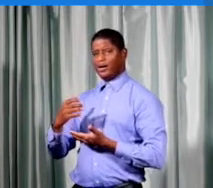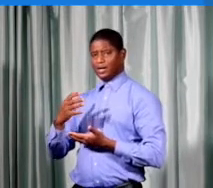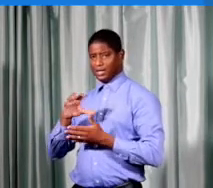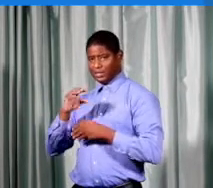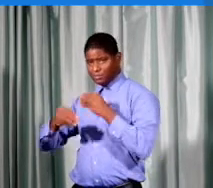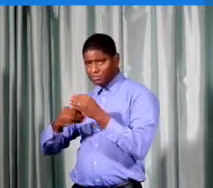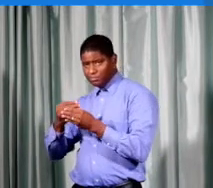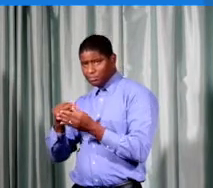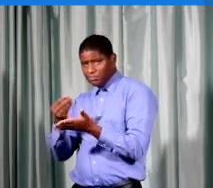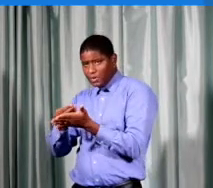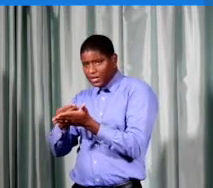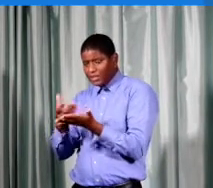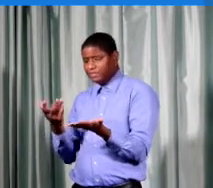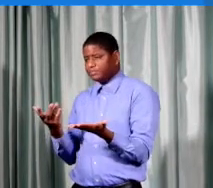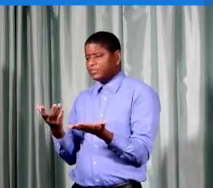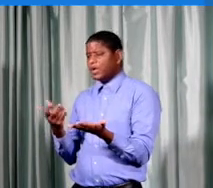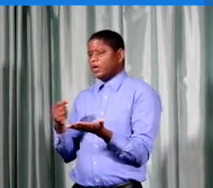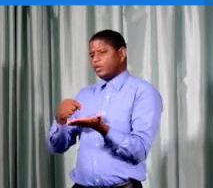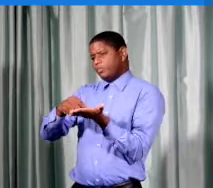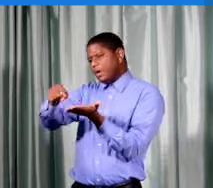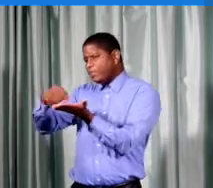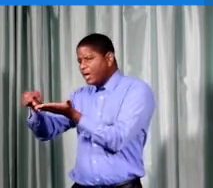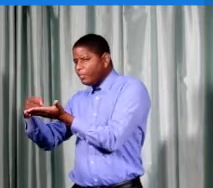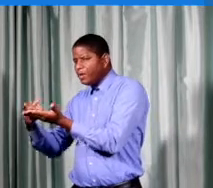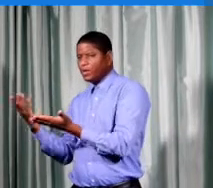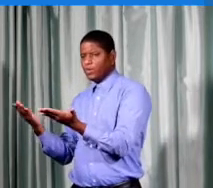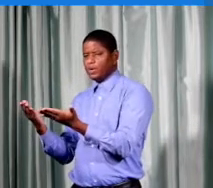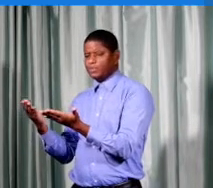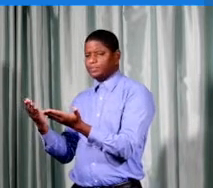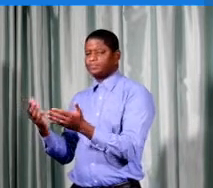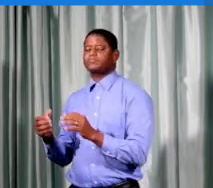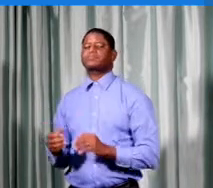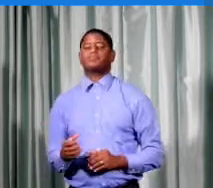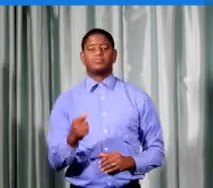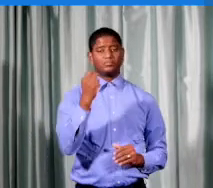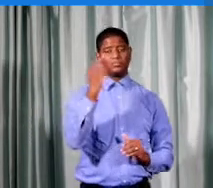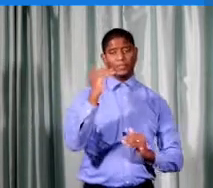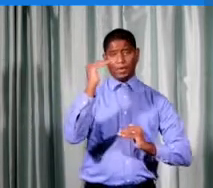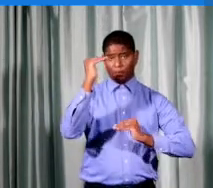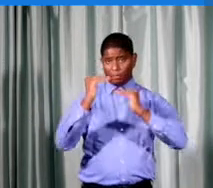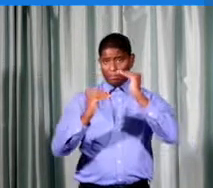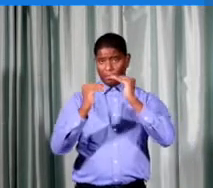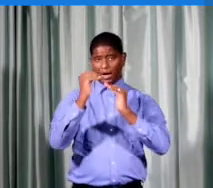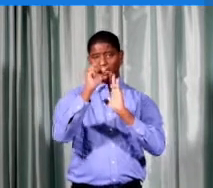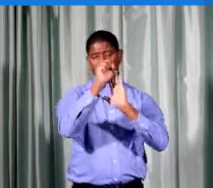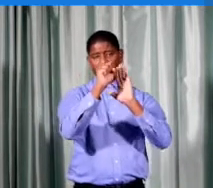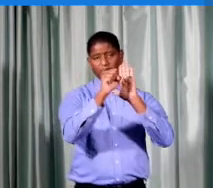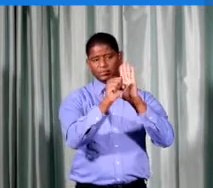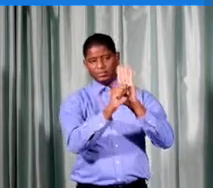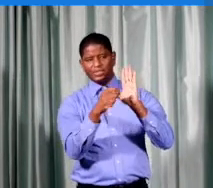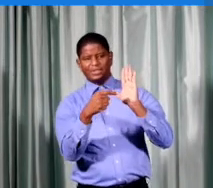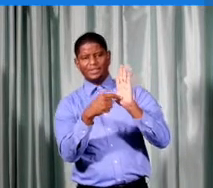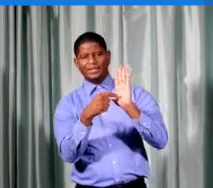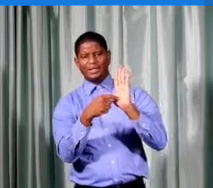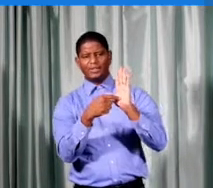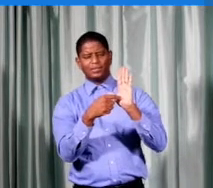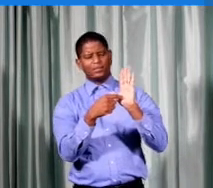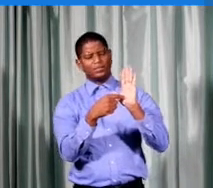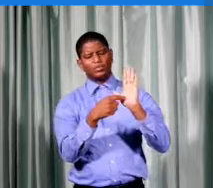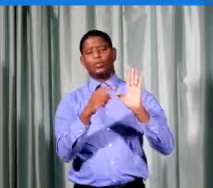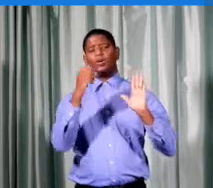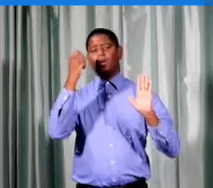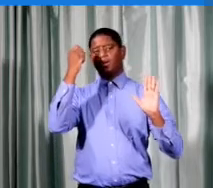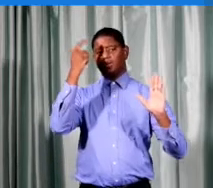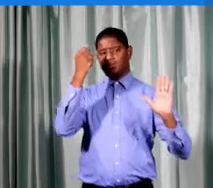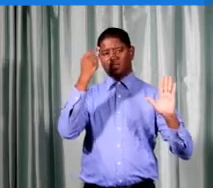and then the balance sheet statement of financial position brings it together, and you get to see,